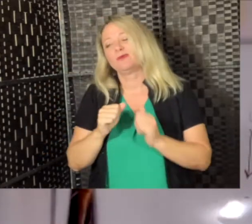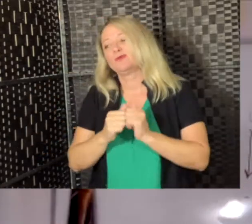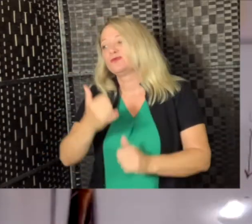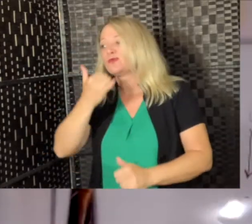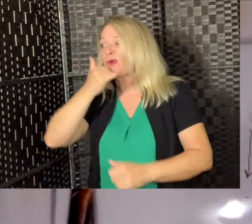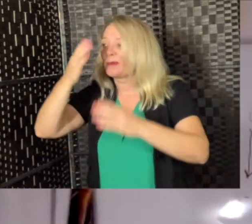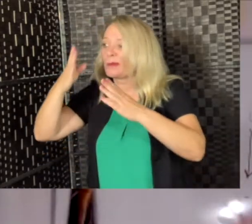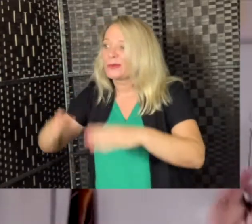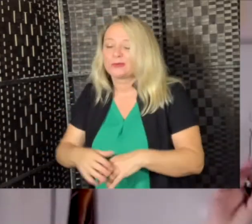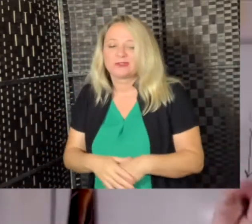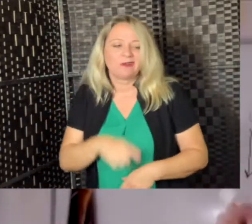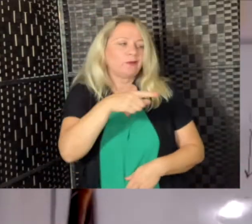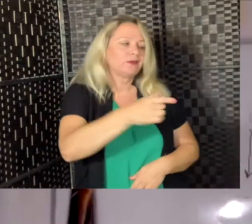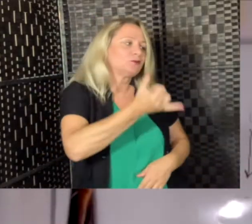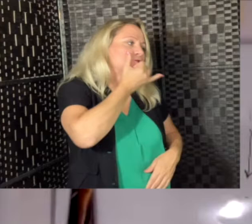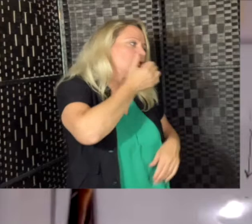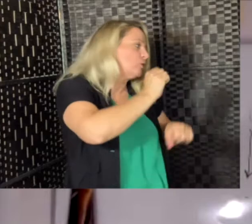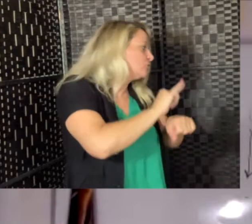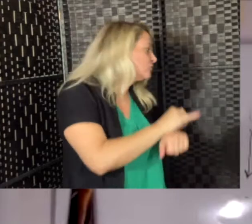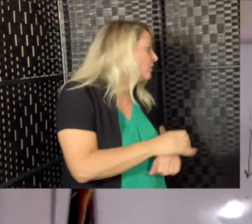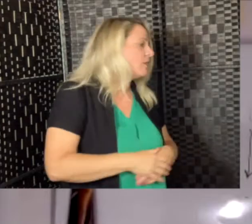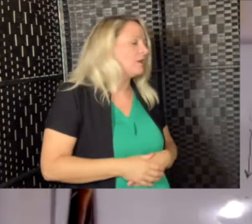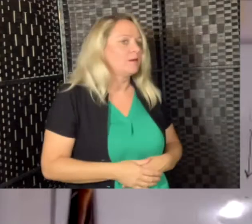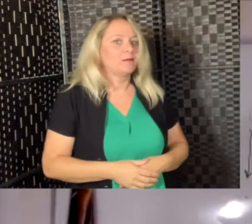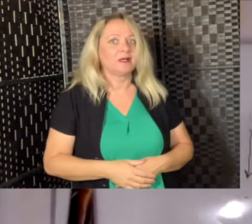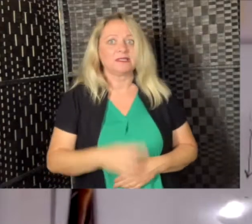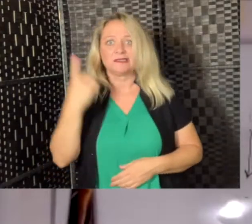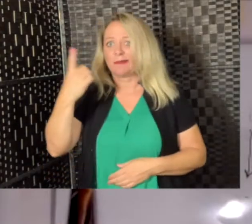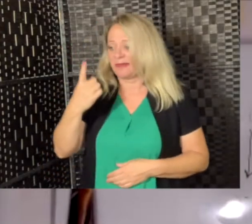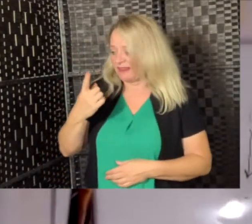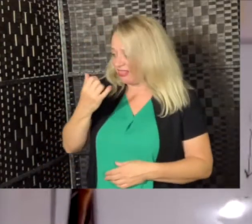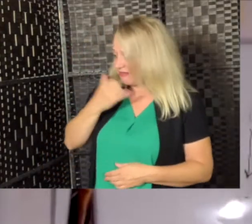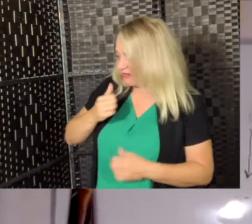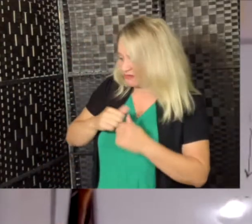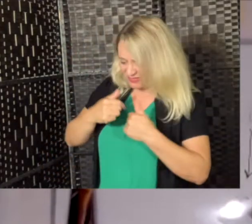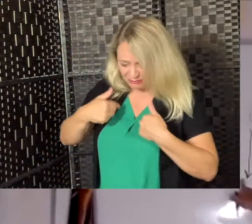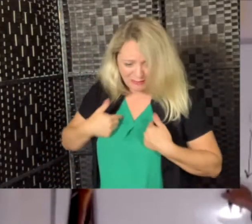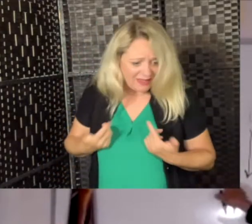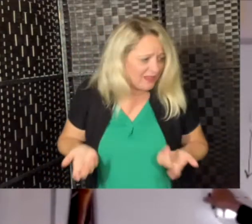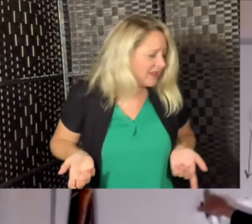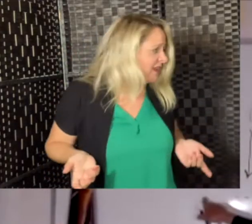job, there's something wrong with me. There's a lot of